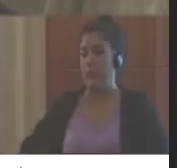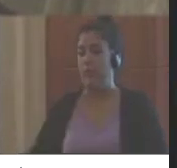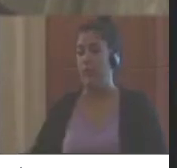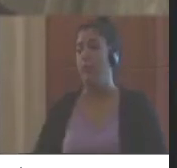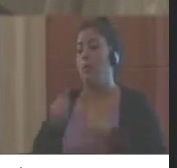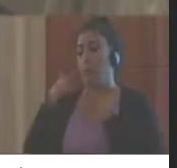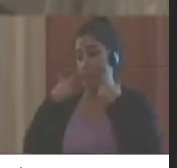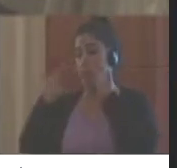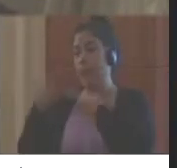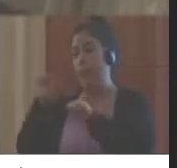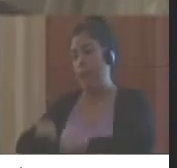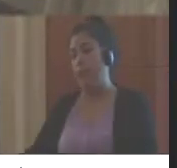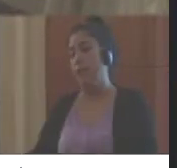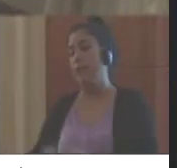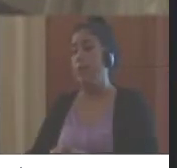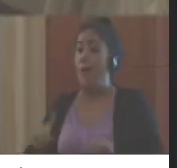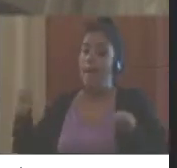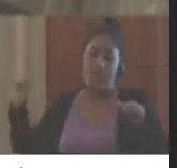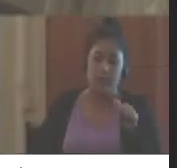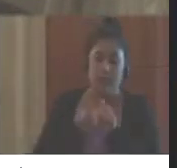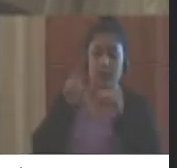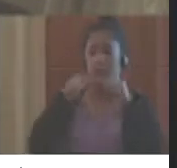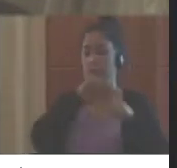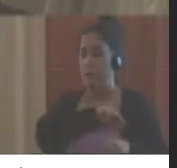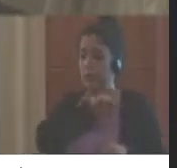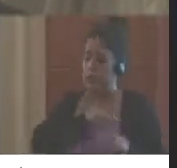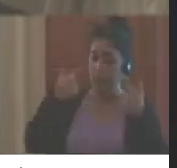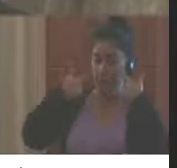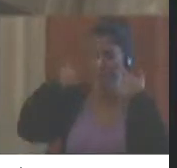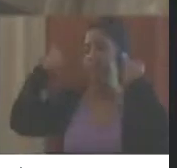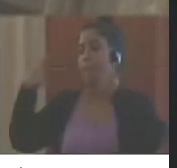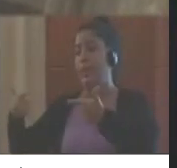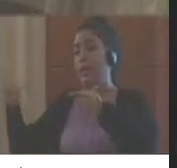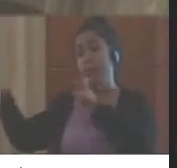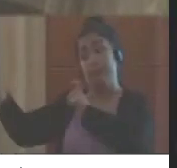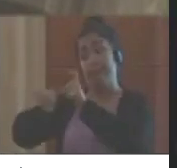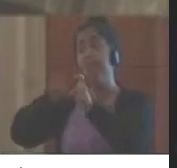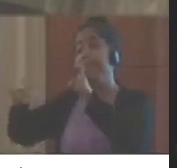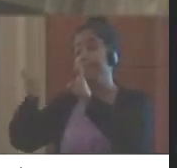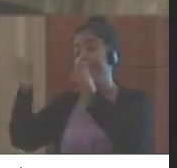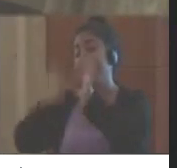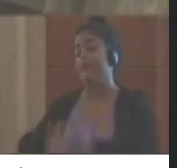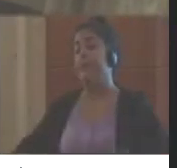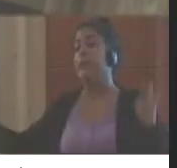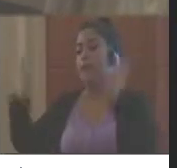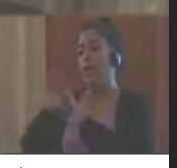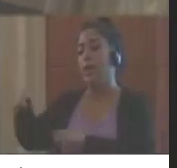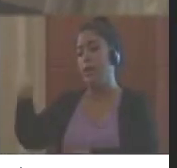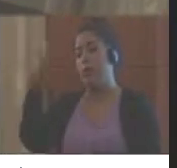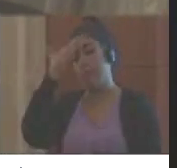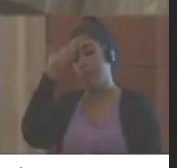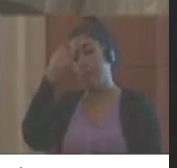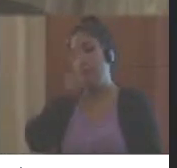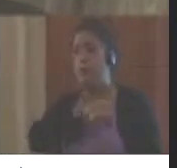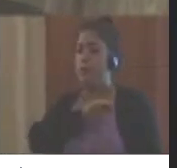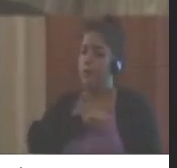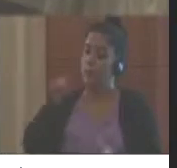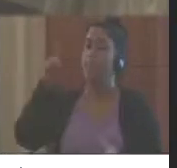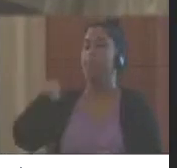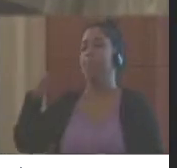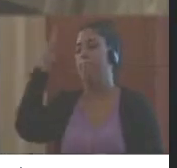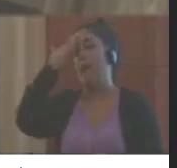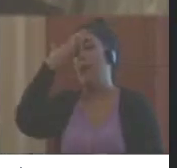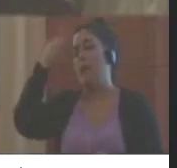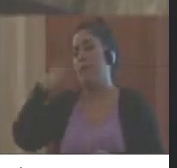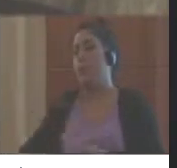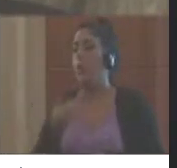under control. And they are trained, they have some resources, and so far it has been able to effectively deal